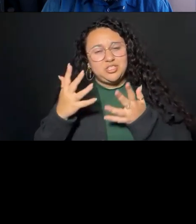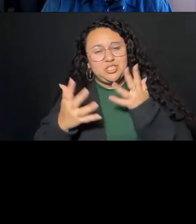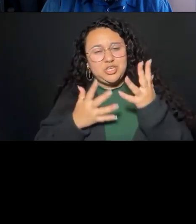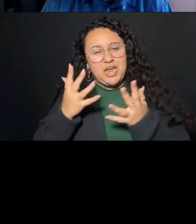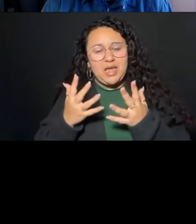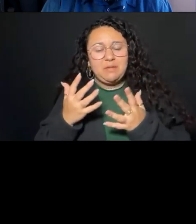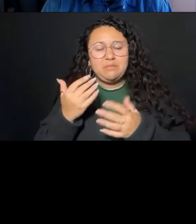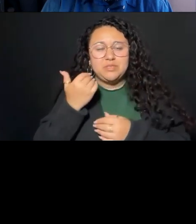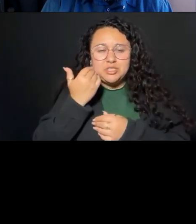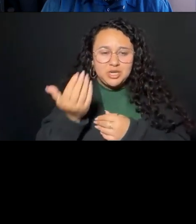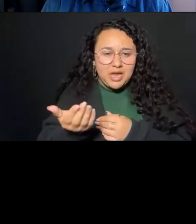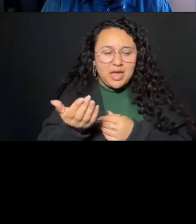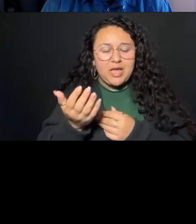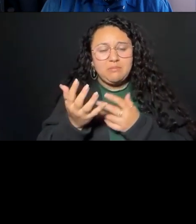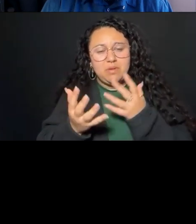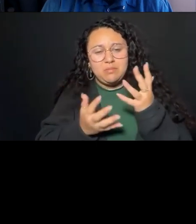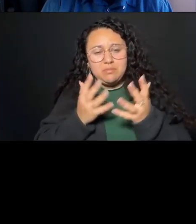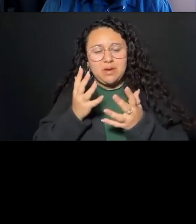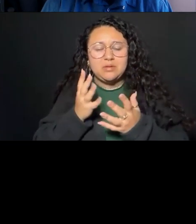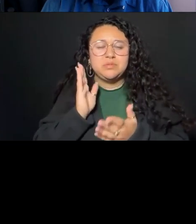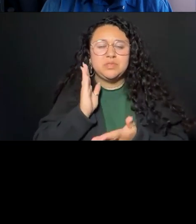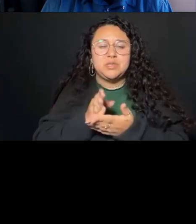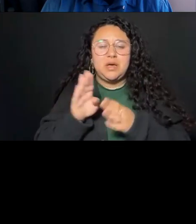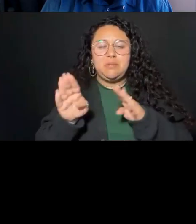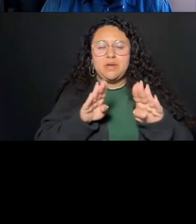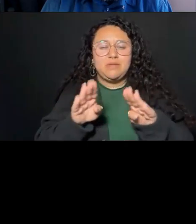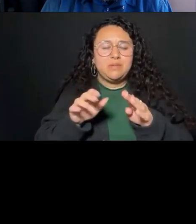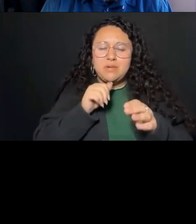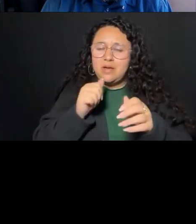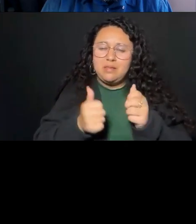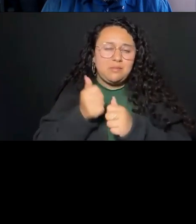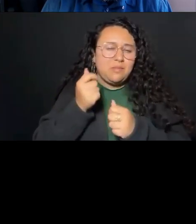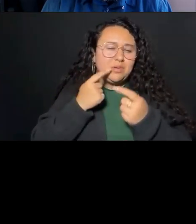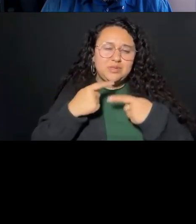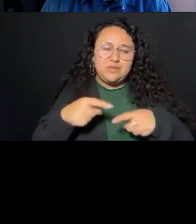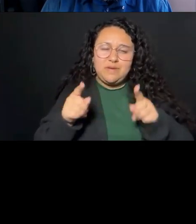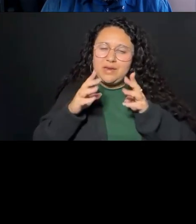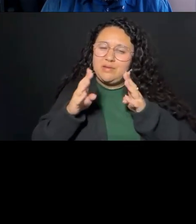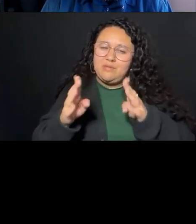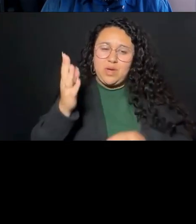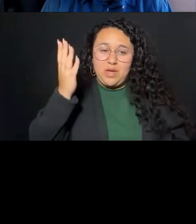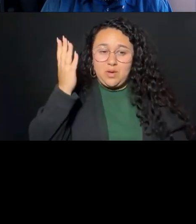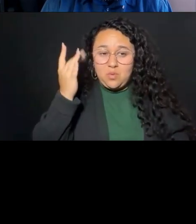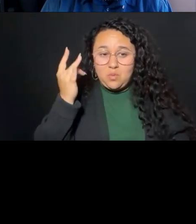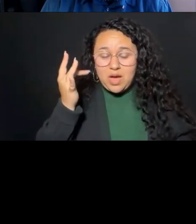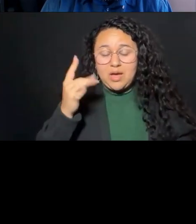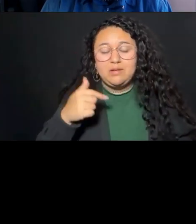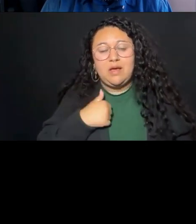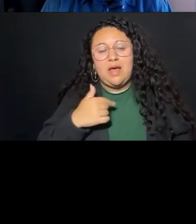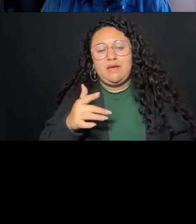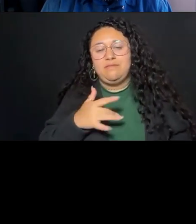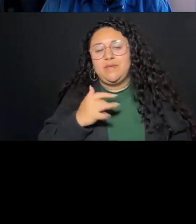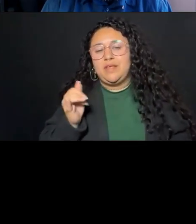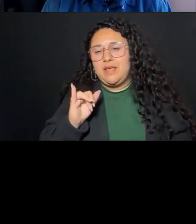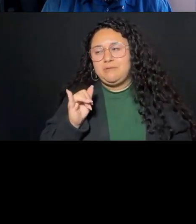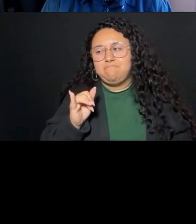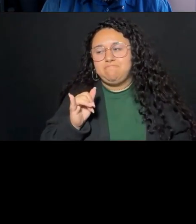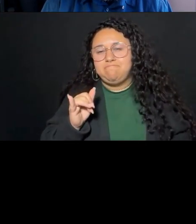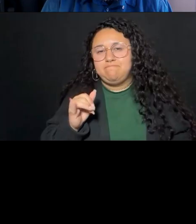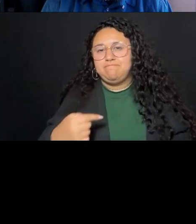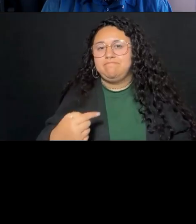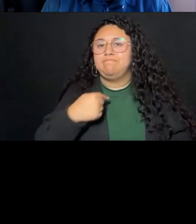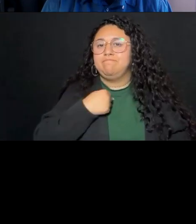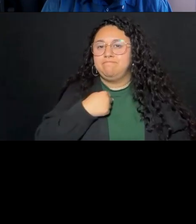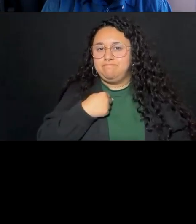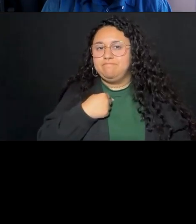does stop behavior, but like it's not the most effective way to stop behaviors because like then I just feel as though I'm